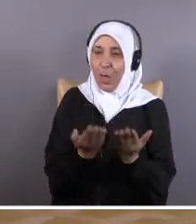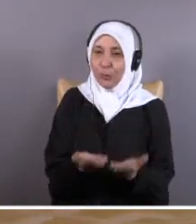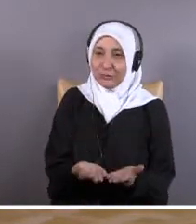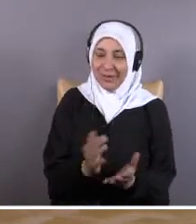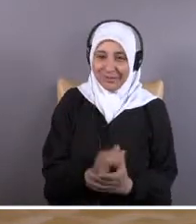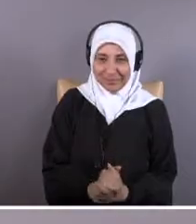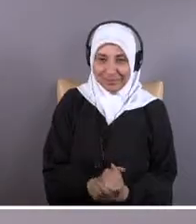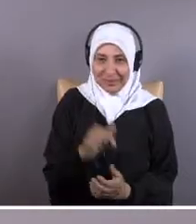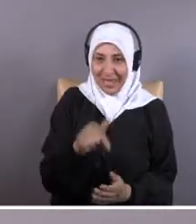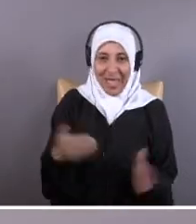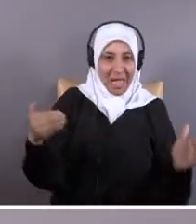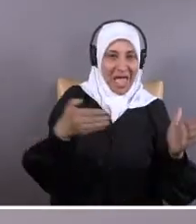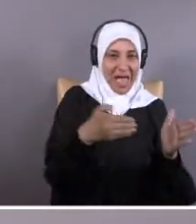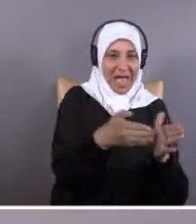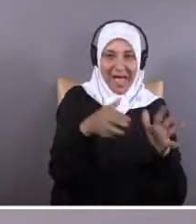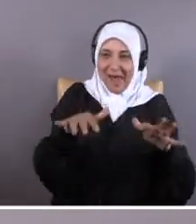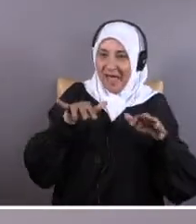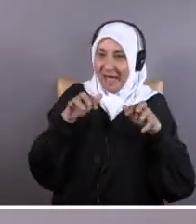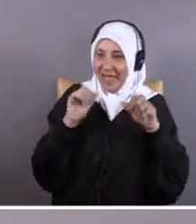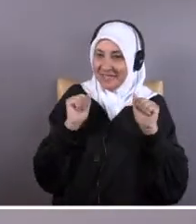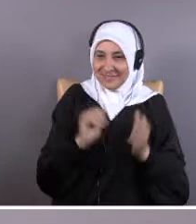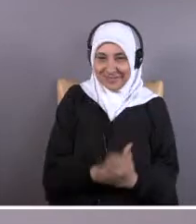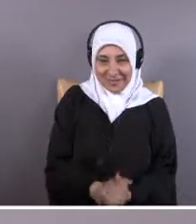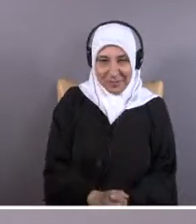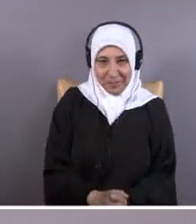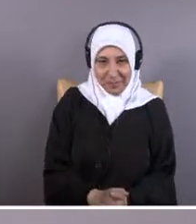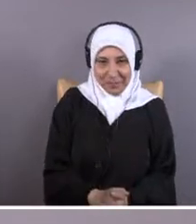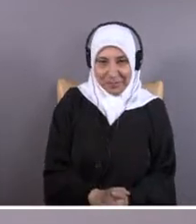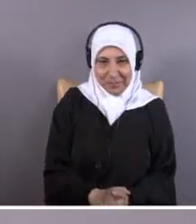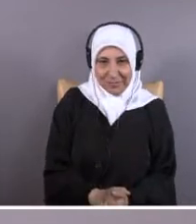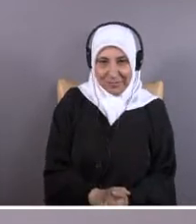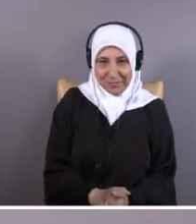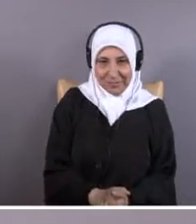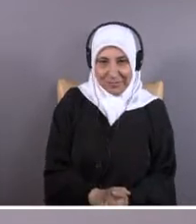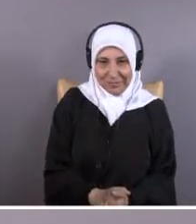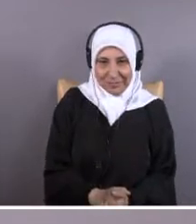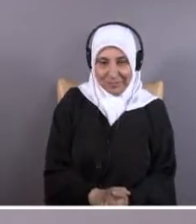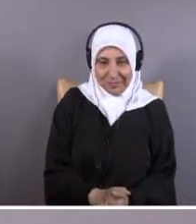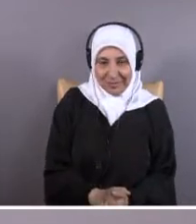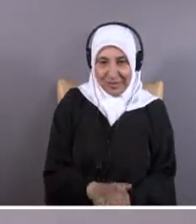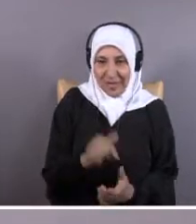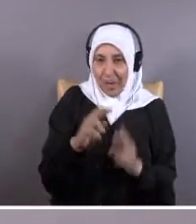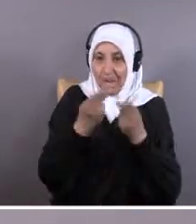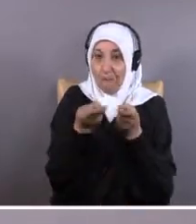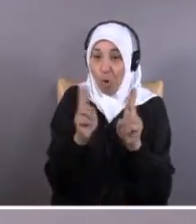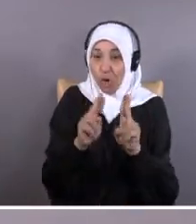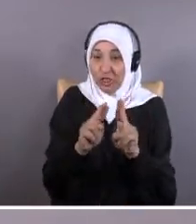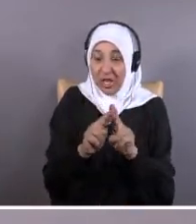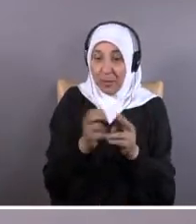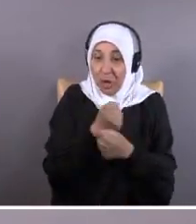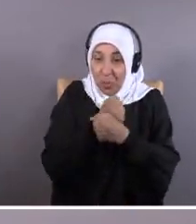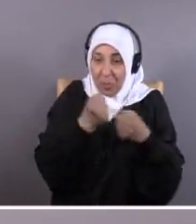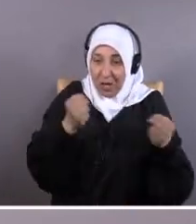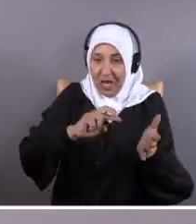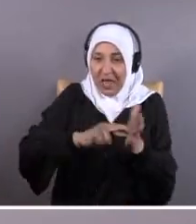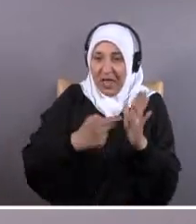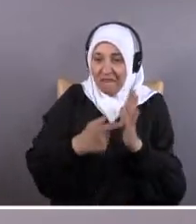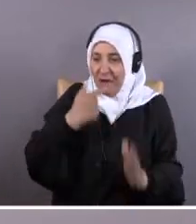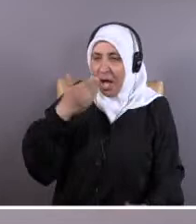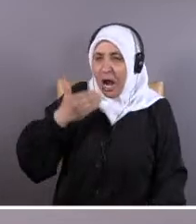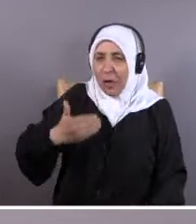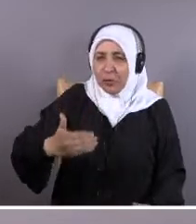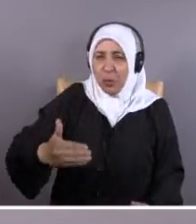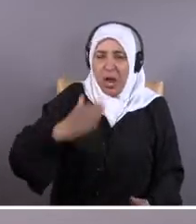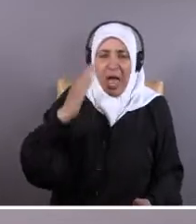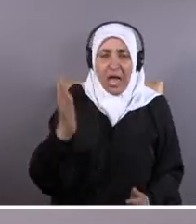plenary on the sustainable use of natural resources through local innovations, part of the last day of the EarthNA